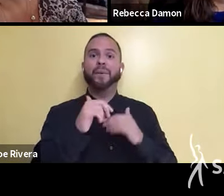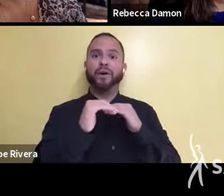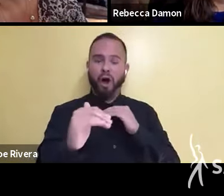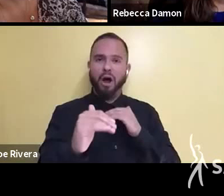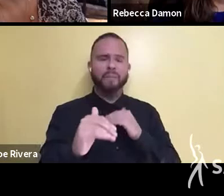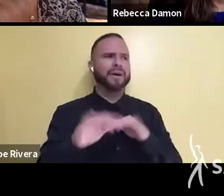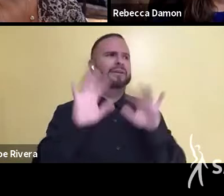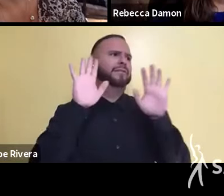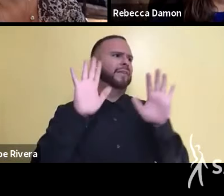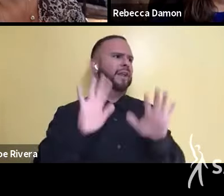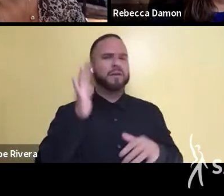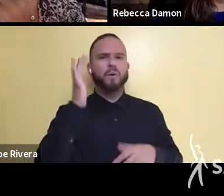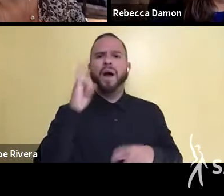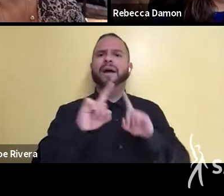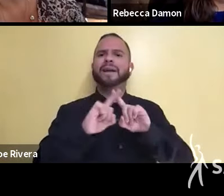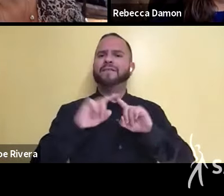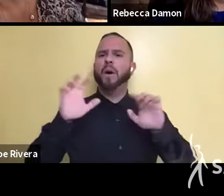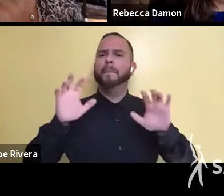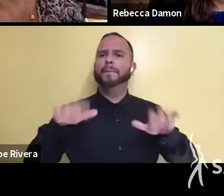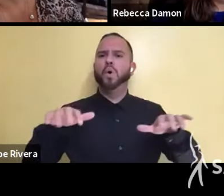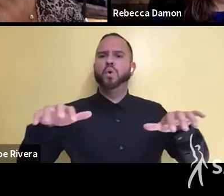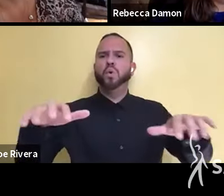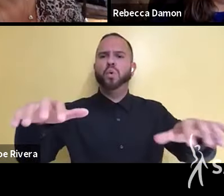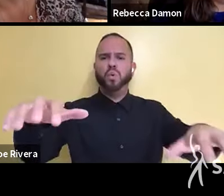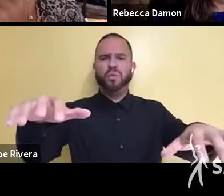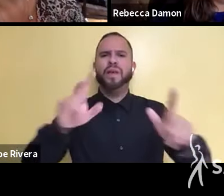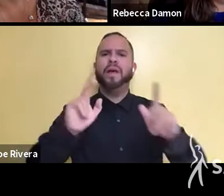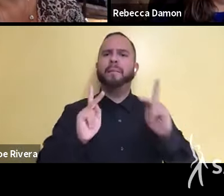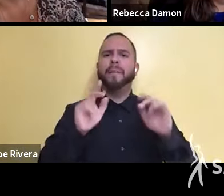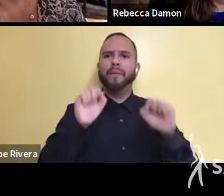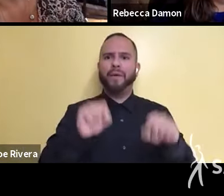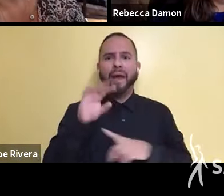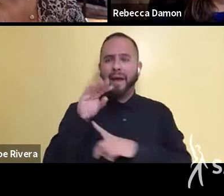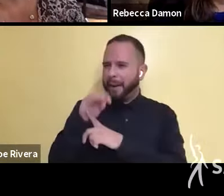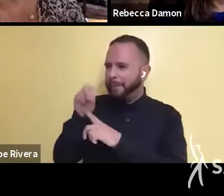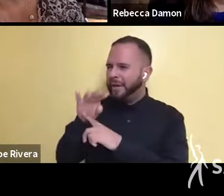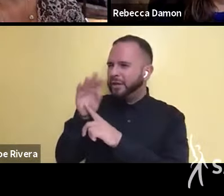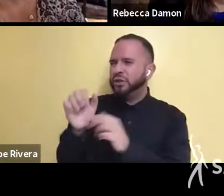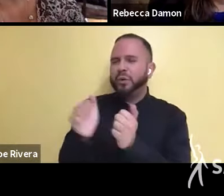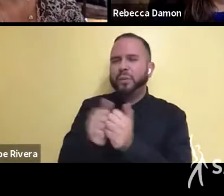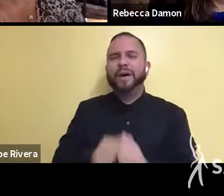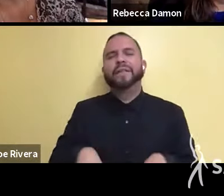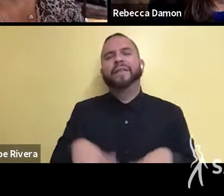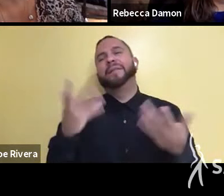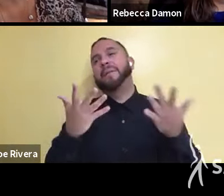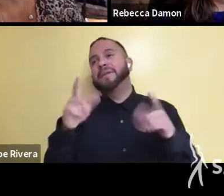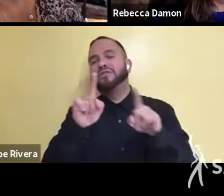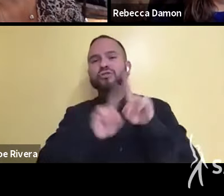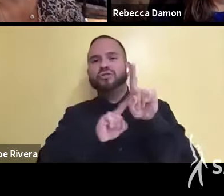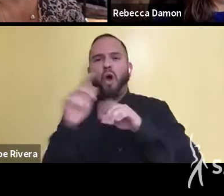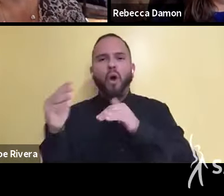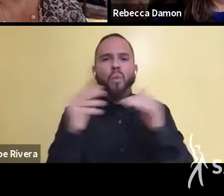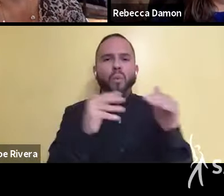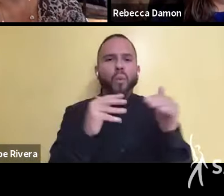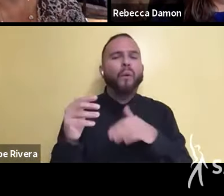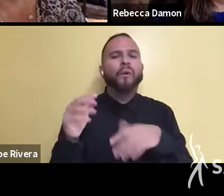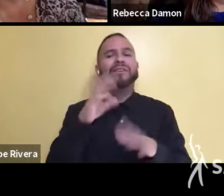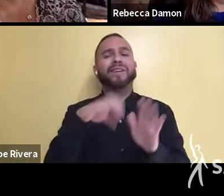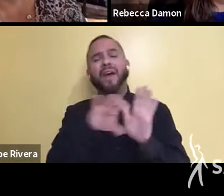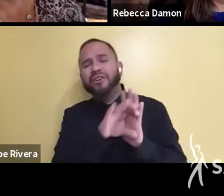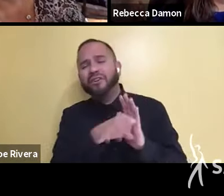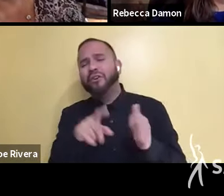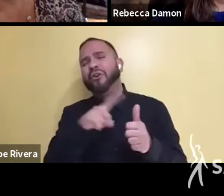booths and people can take pictures with their latest Star Wars character or put